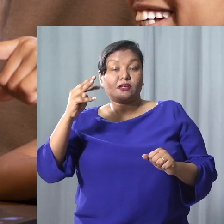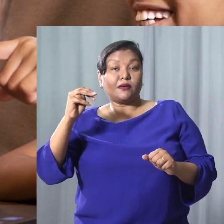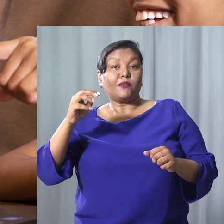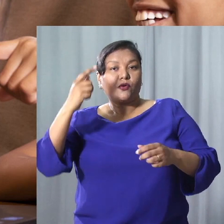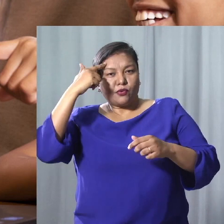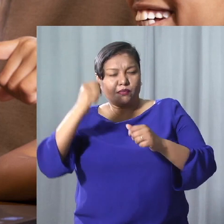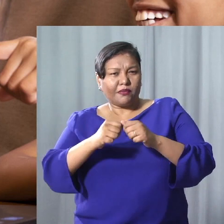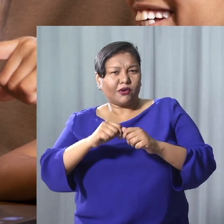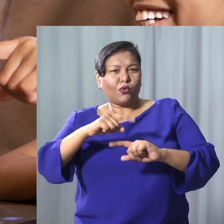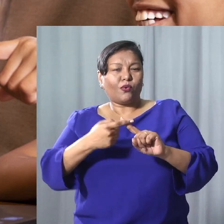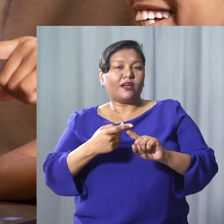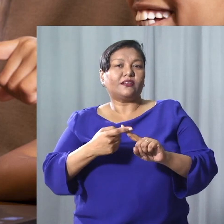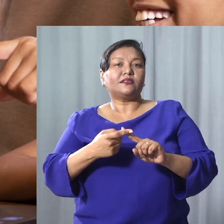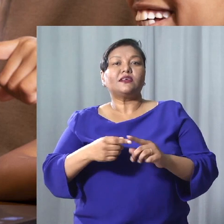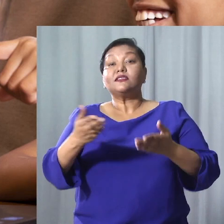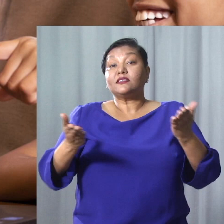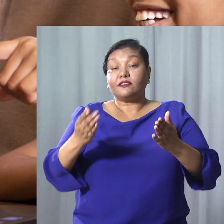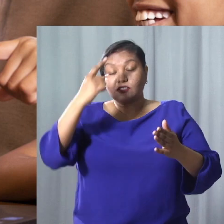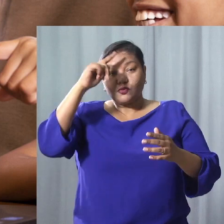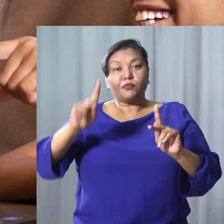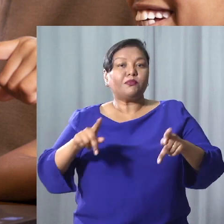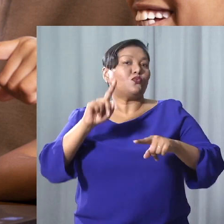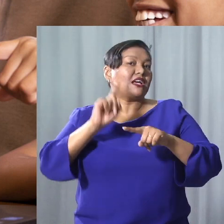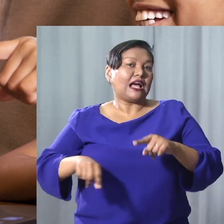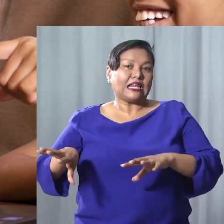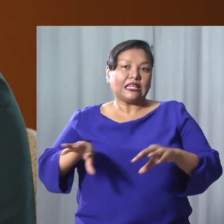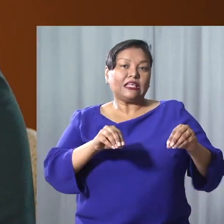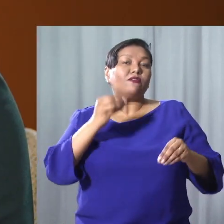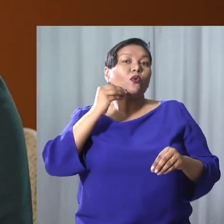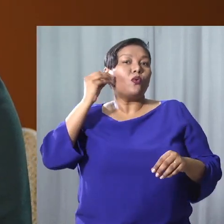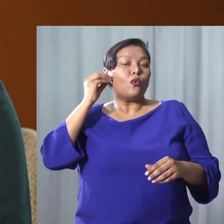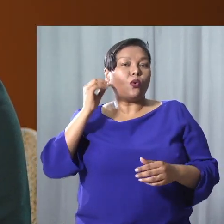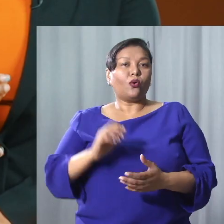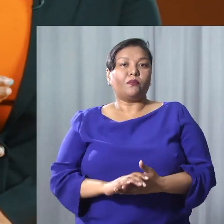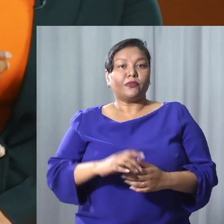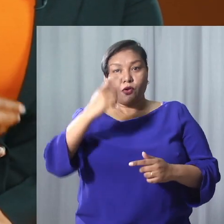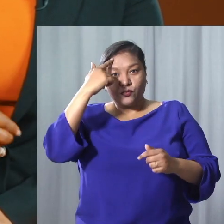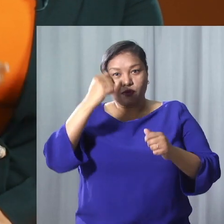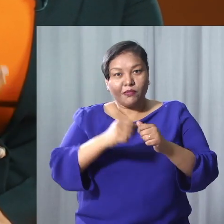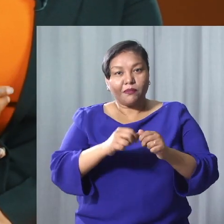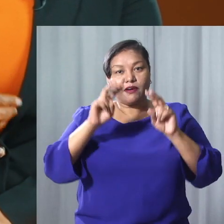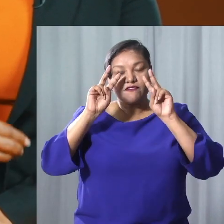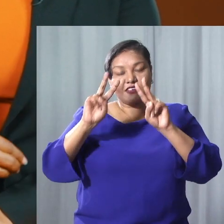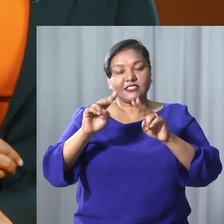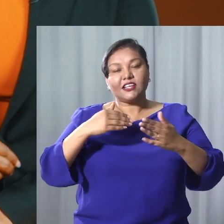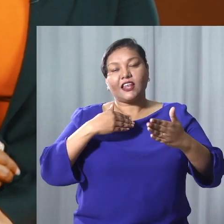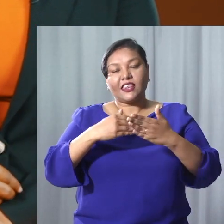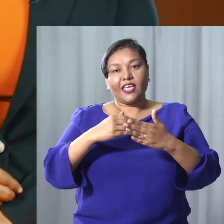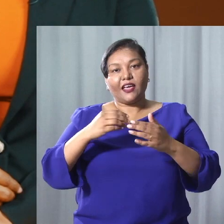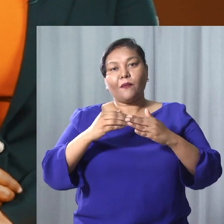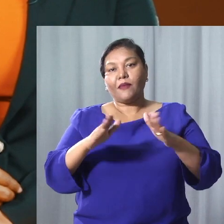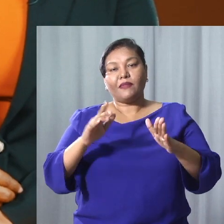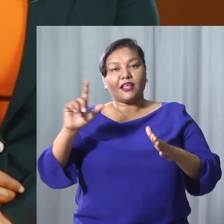when. Services for the homebound. So, remember to visit your nearest public